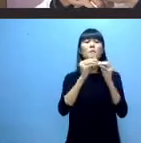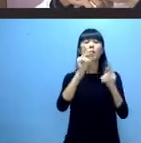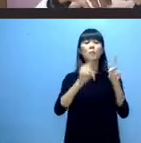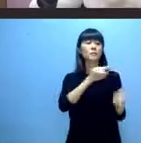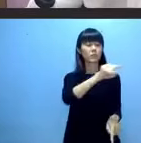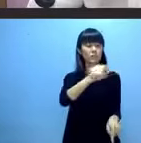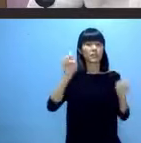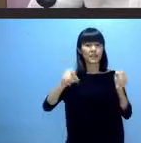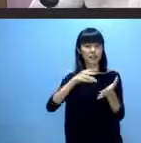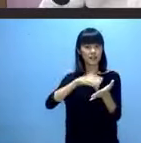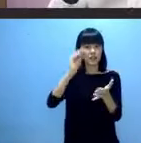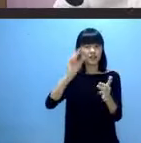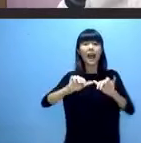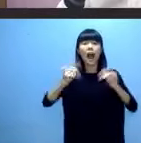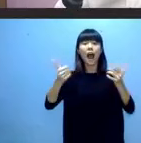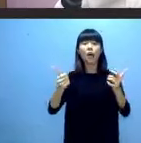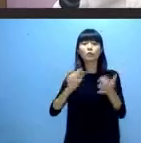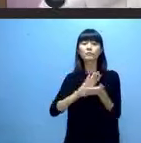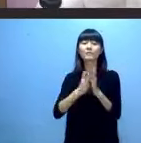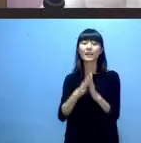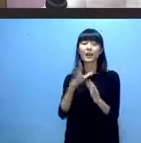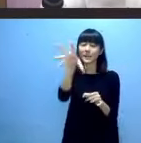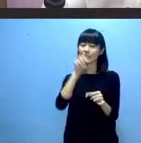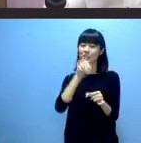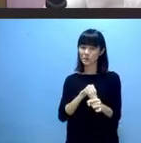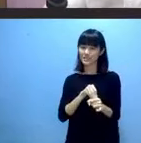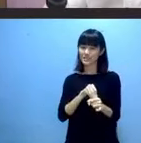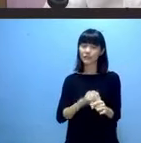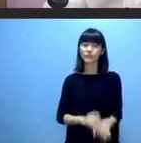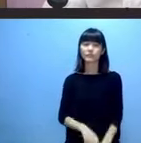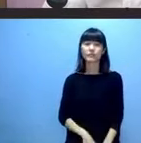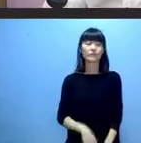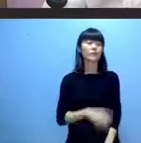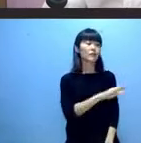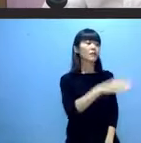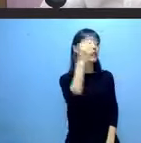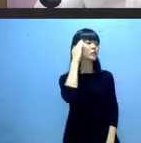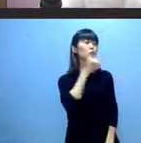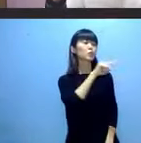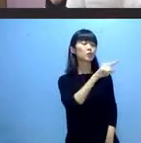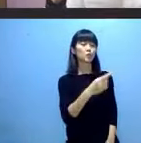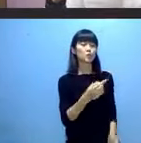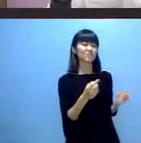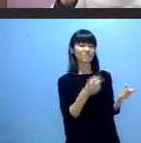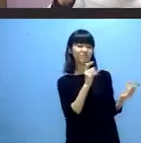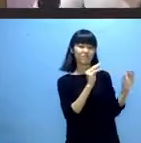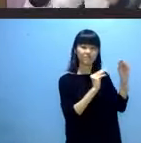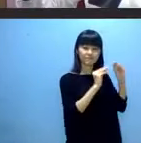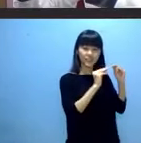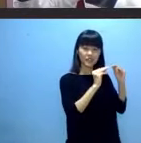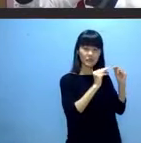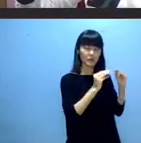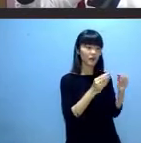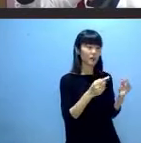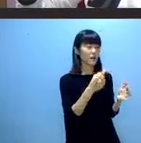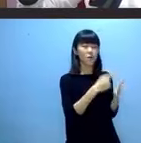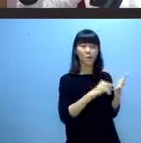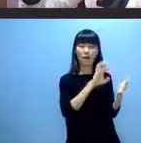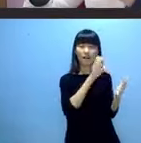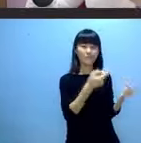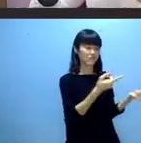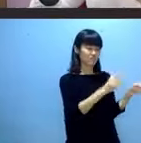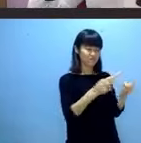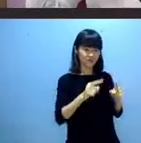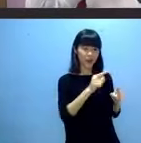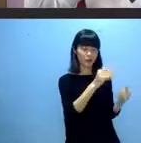I mean, I love that you guys are very nimble, right? Whatever the situation calls for, you would feel the need, right?